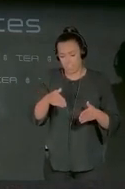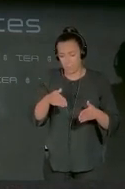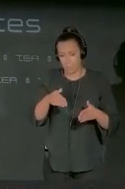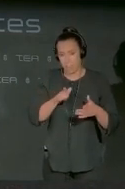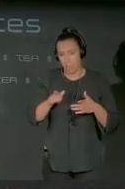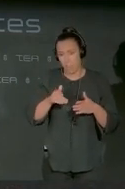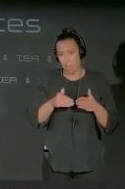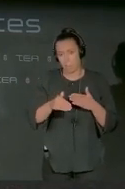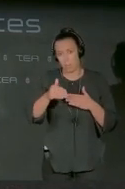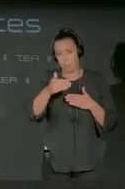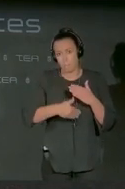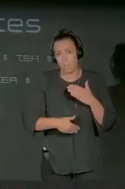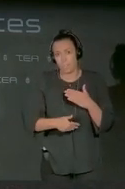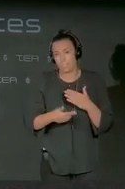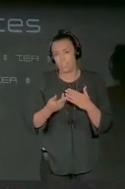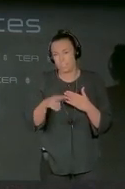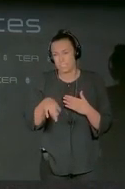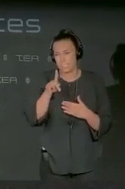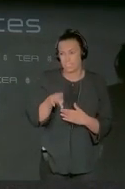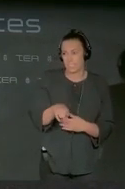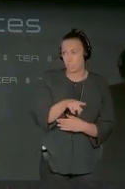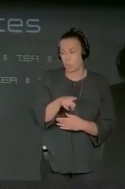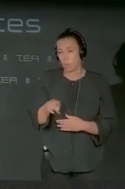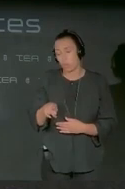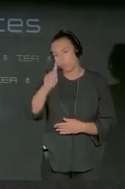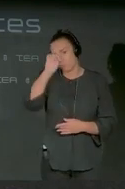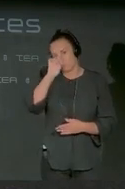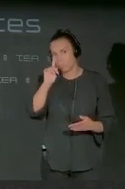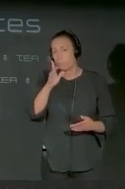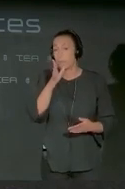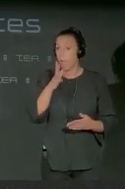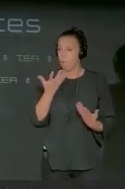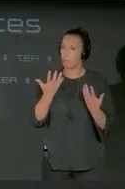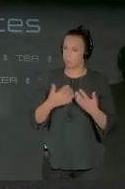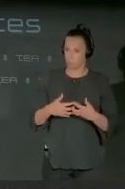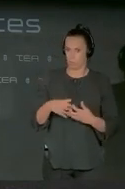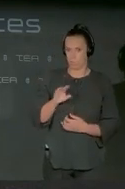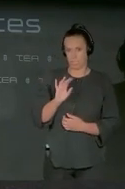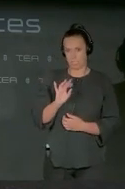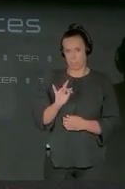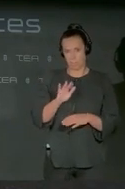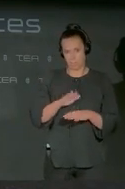well for the industry so far, and I'm not sure how